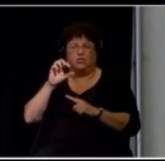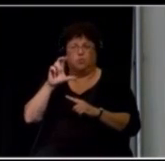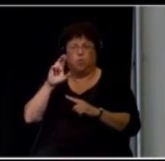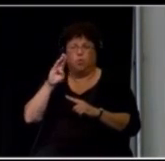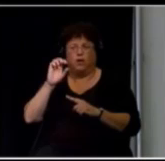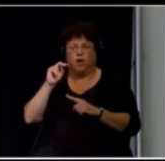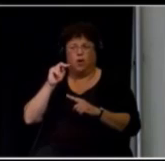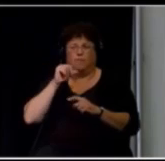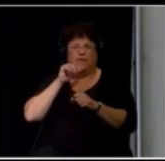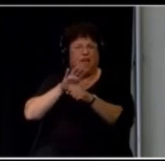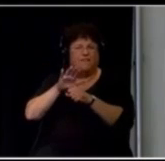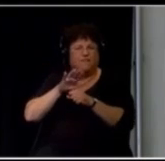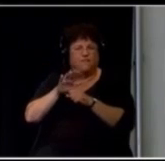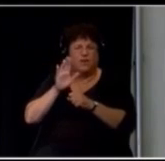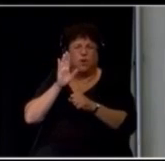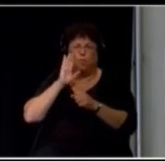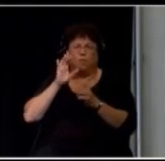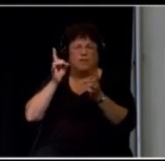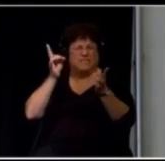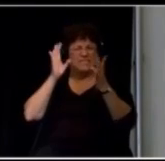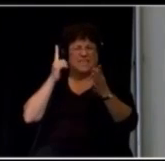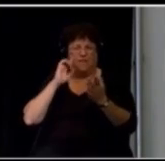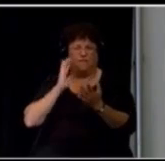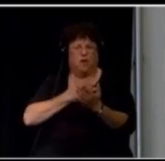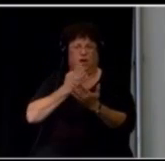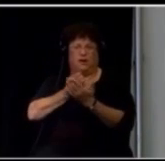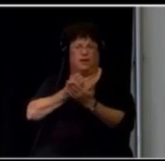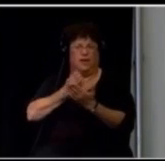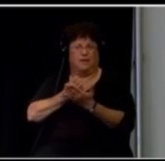be economically disastrous. So